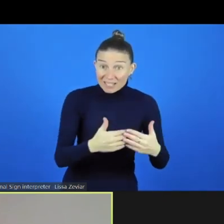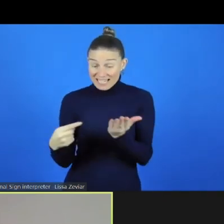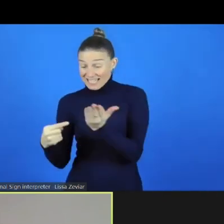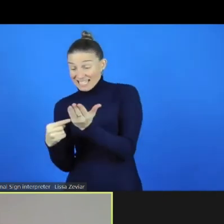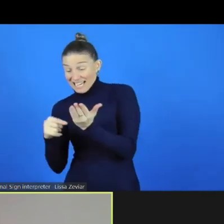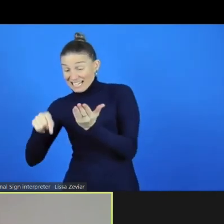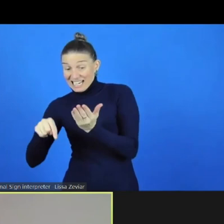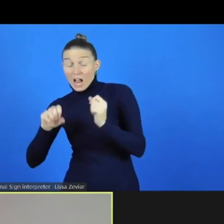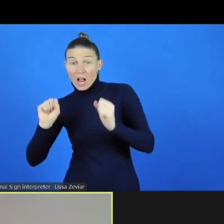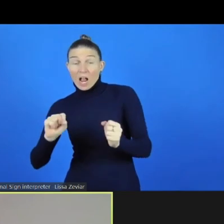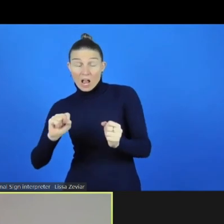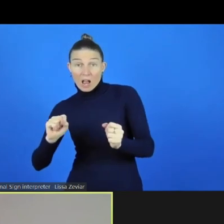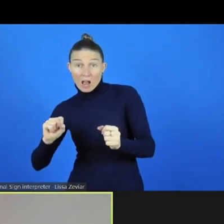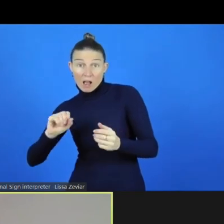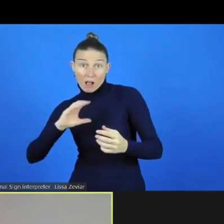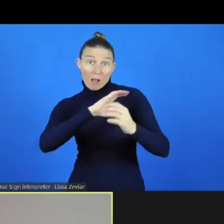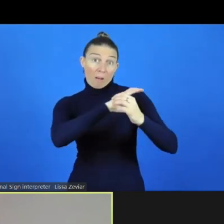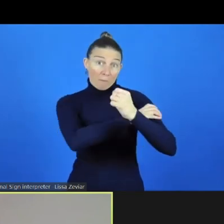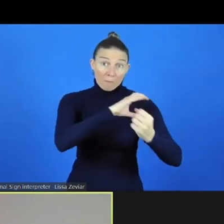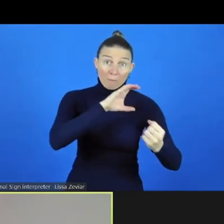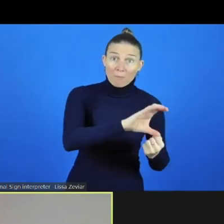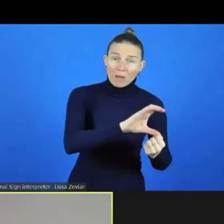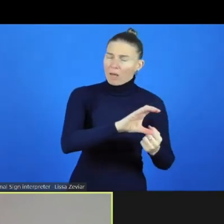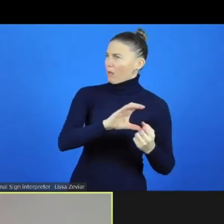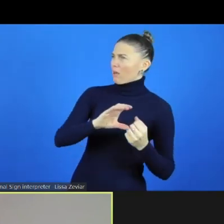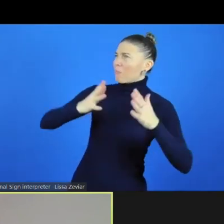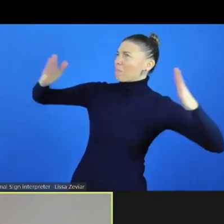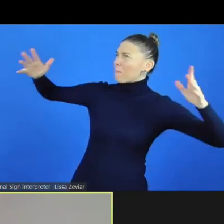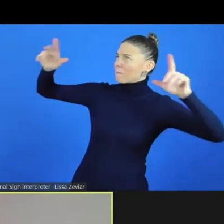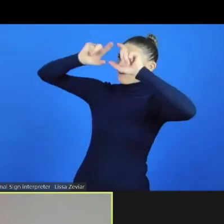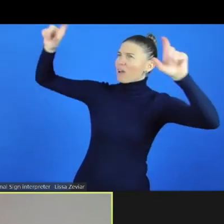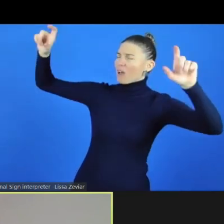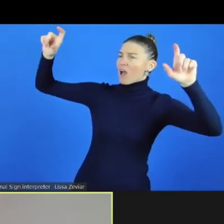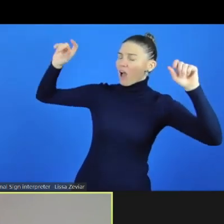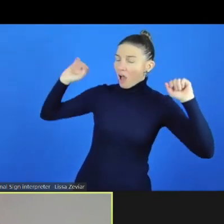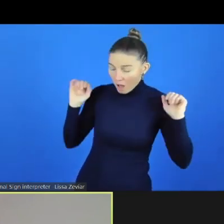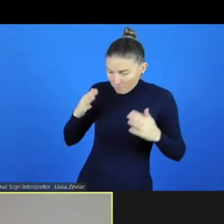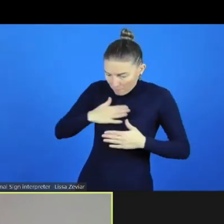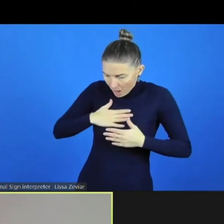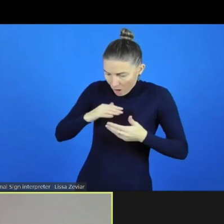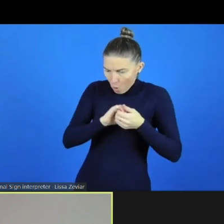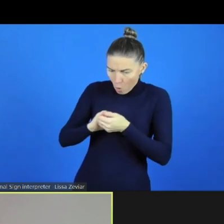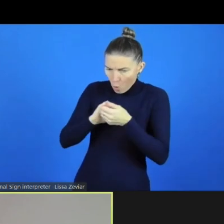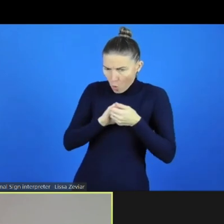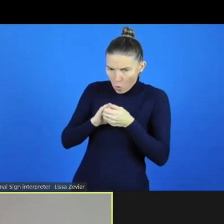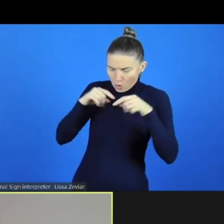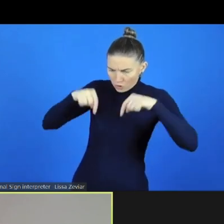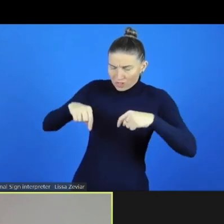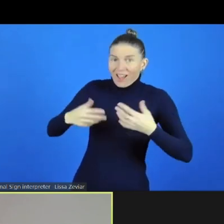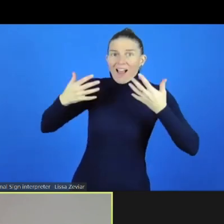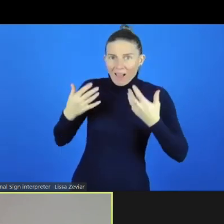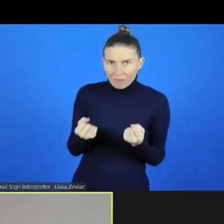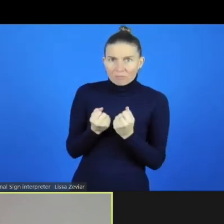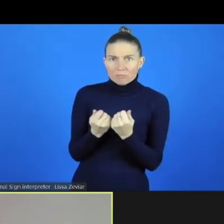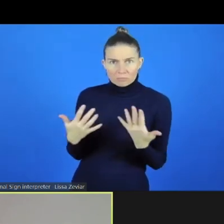Suddenly, huge global organizations realized the people with disabilities they had within their organization, not just the ones who they want to bring in, but the ones that